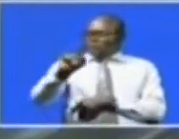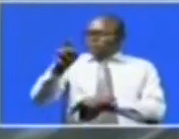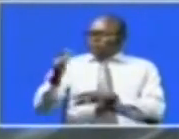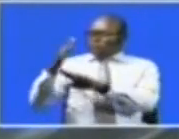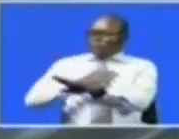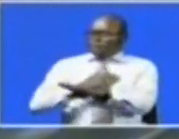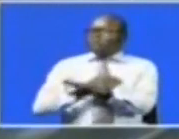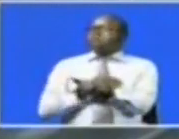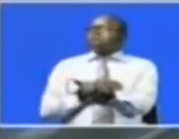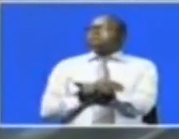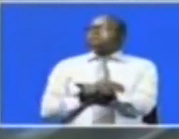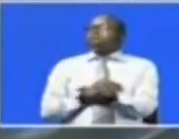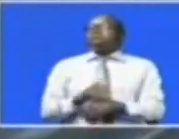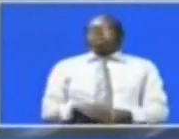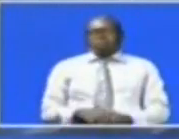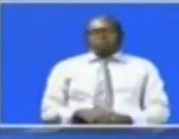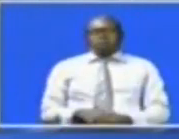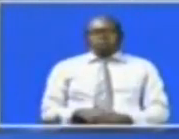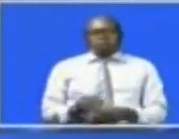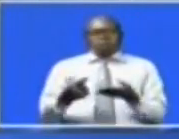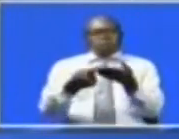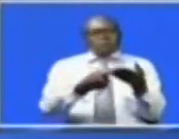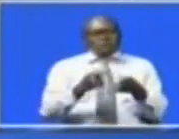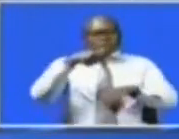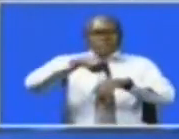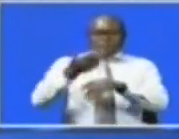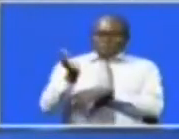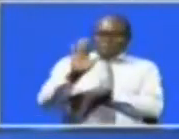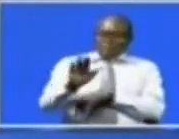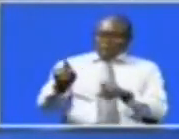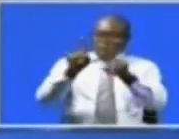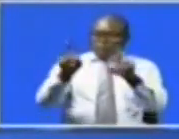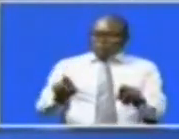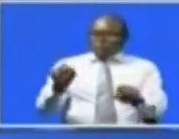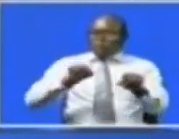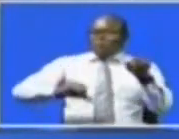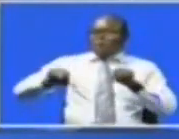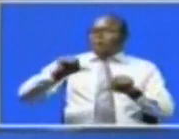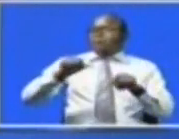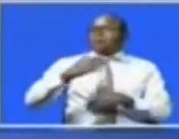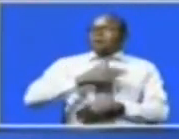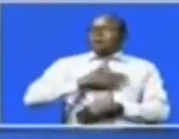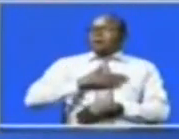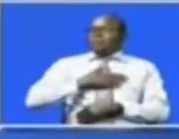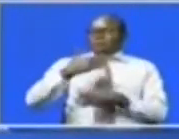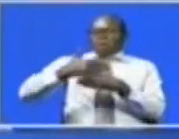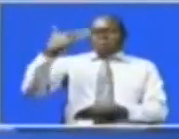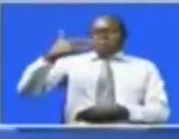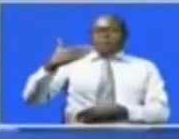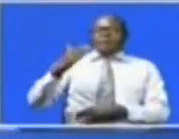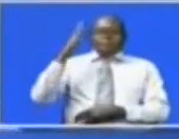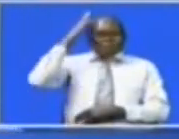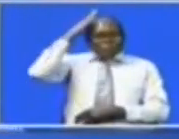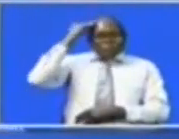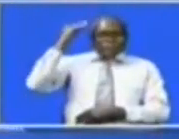we go to what I did say, what we'll discuss when we return, and that is a question around our border with Somalia